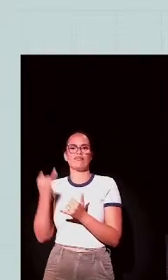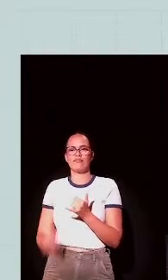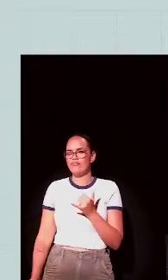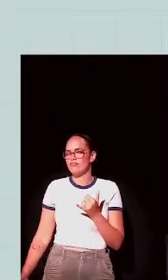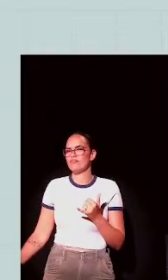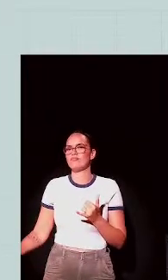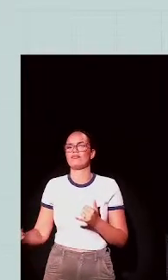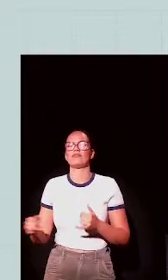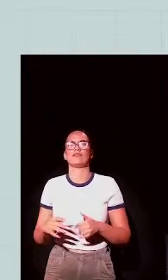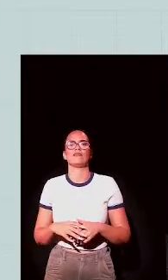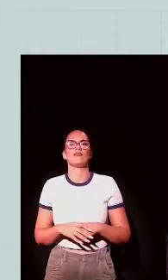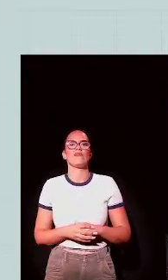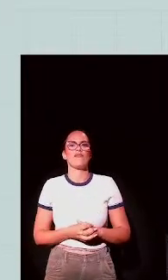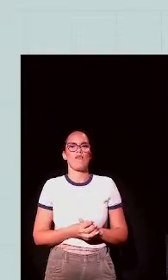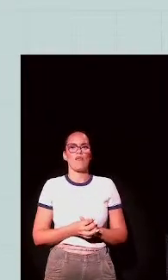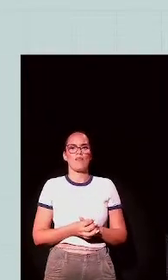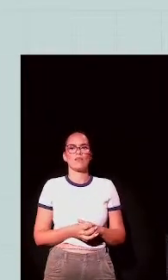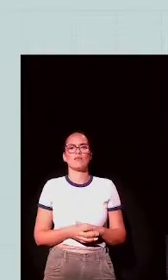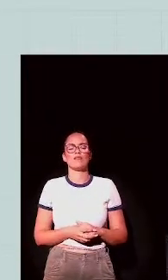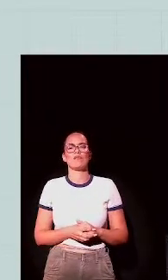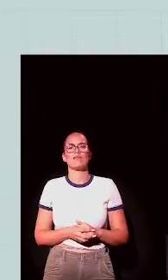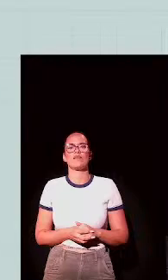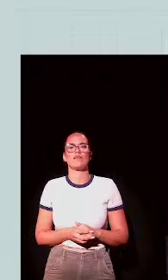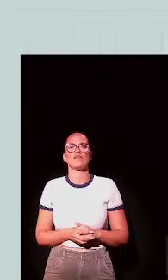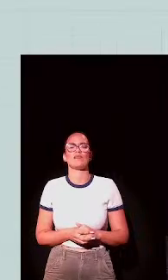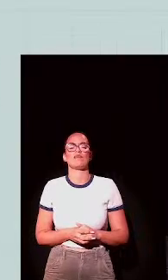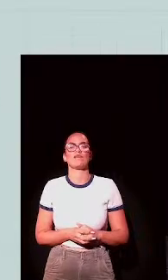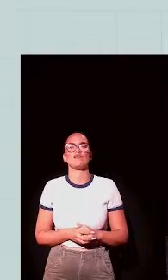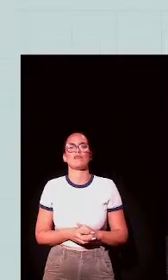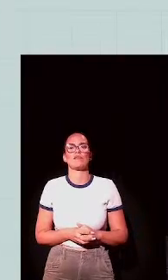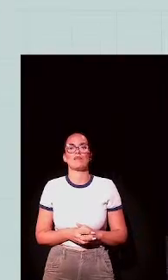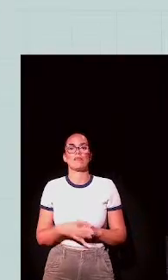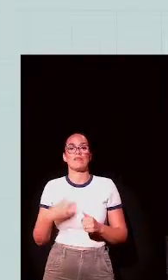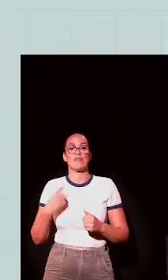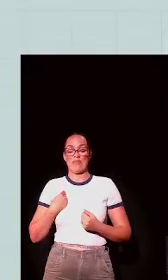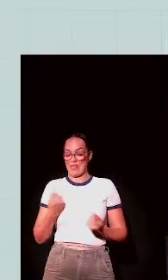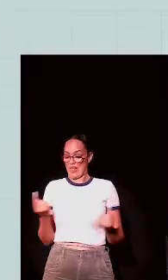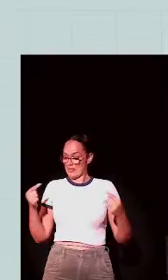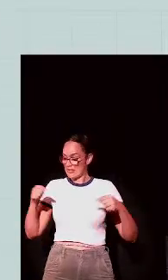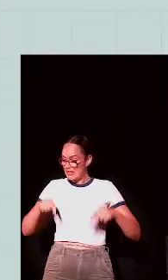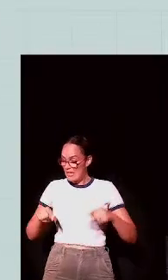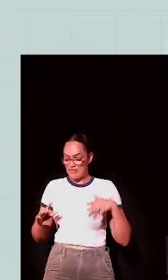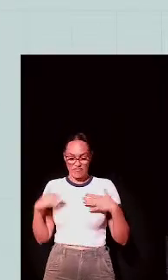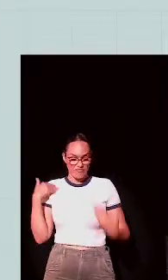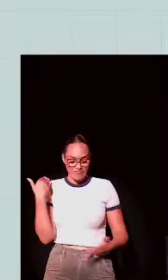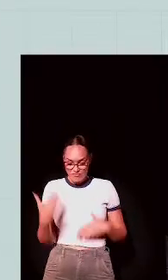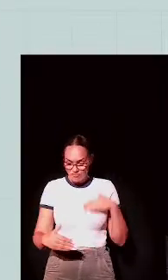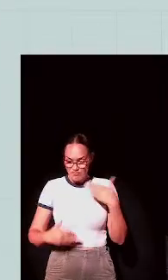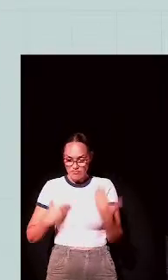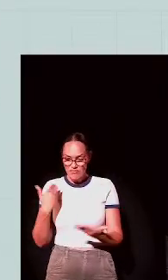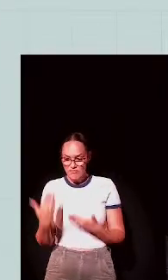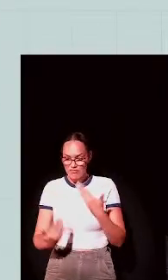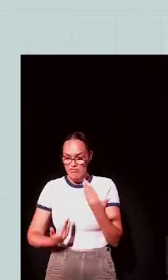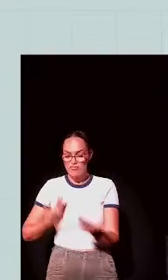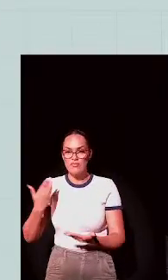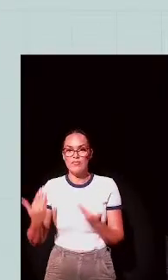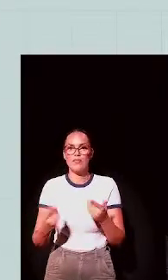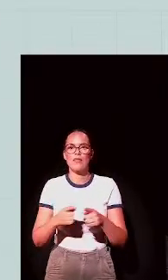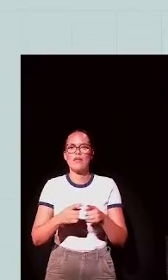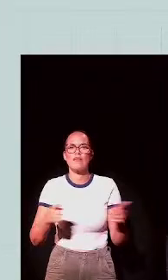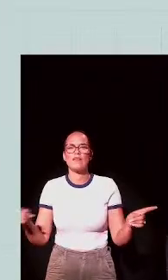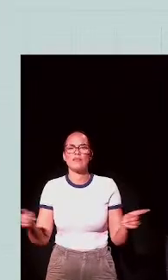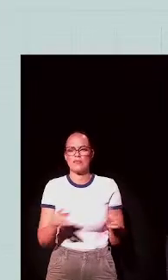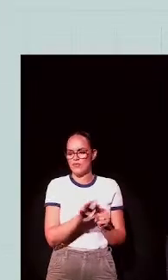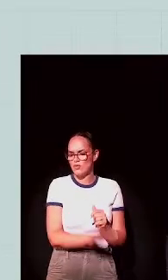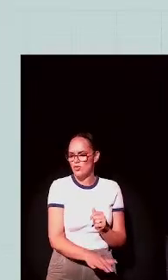again, I'll be here for many years. Your children